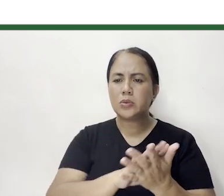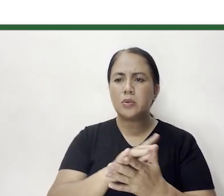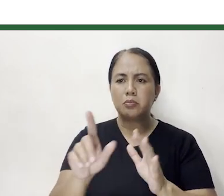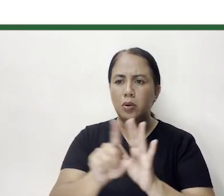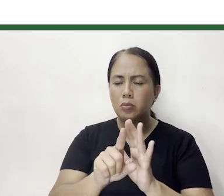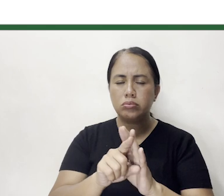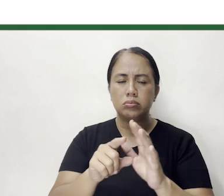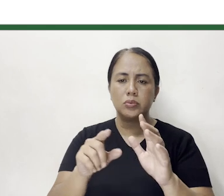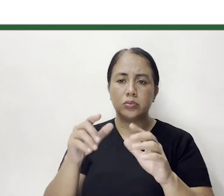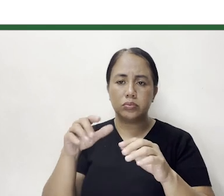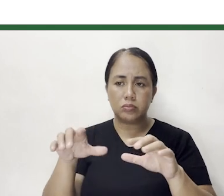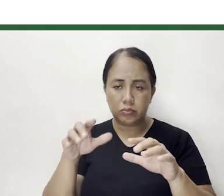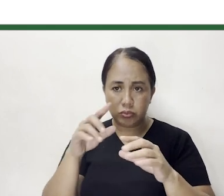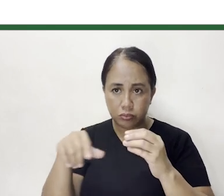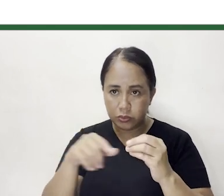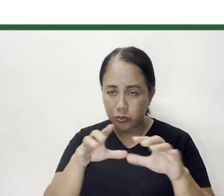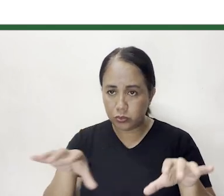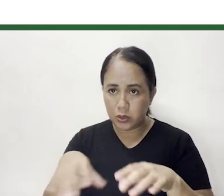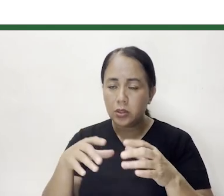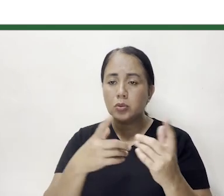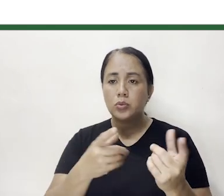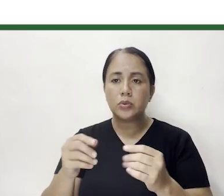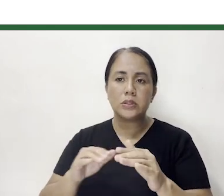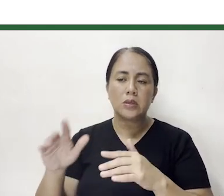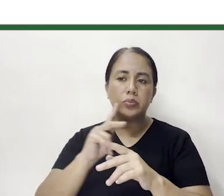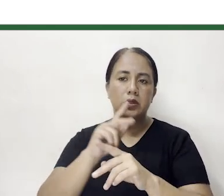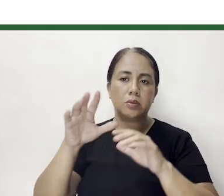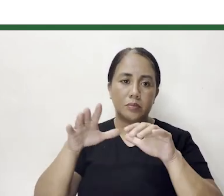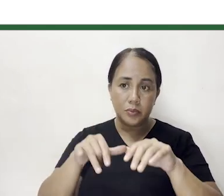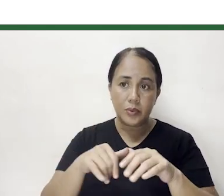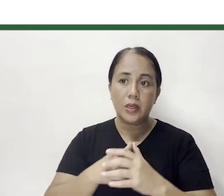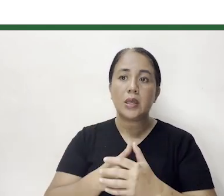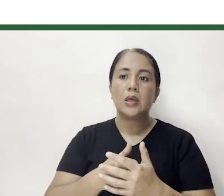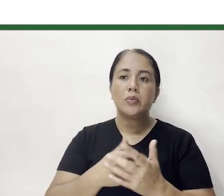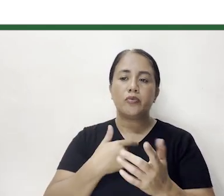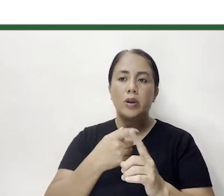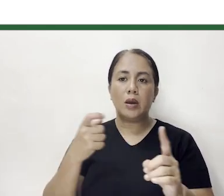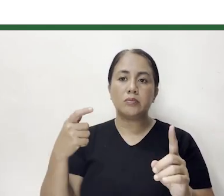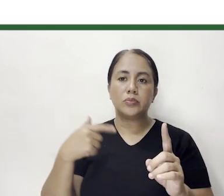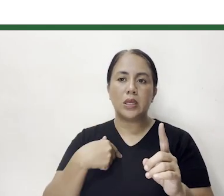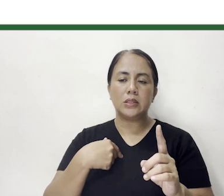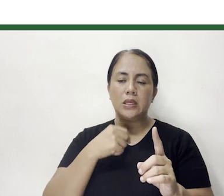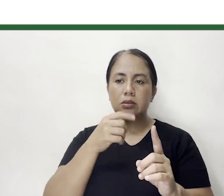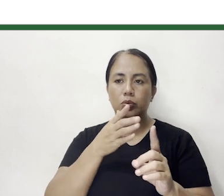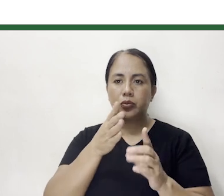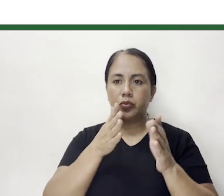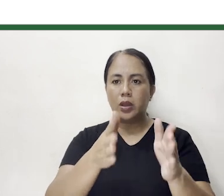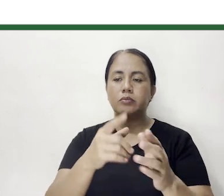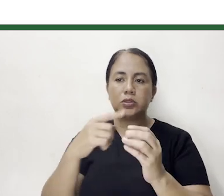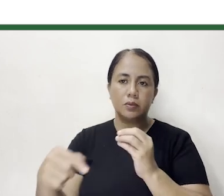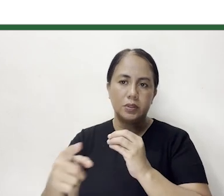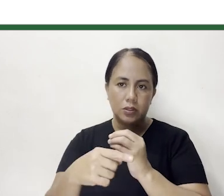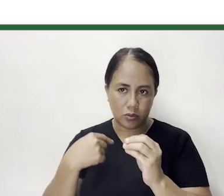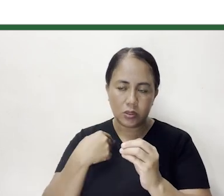combination of prohibiting discriminatory acts and taking steps to protect people with disabilities from direct and